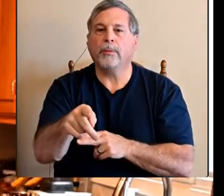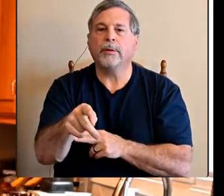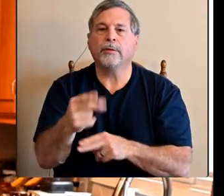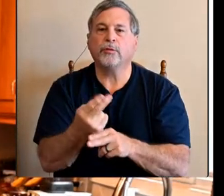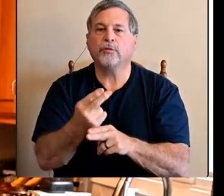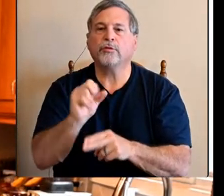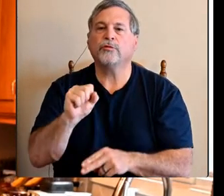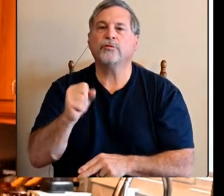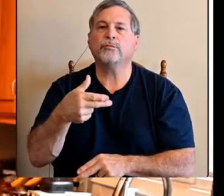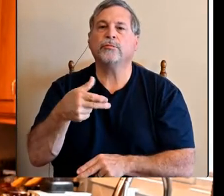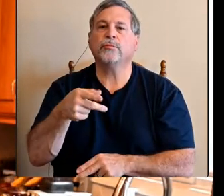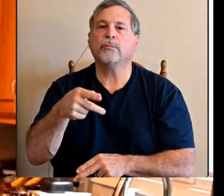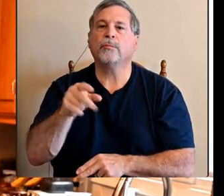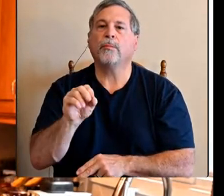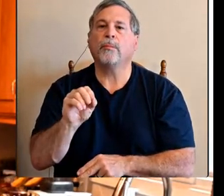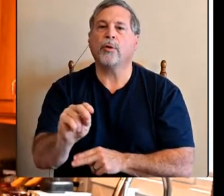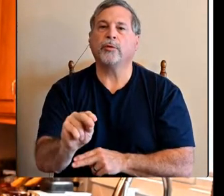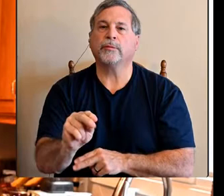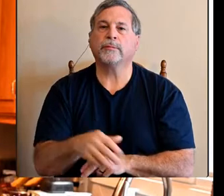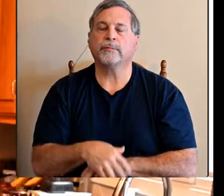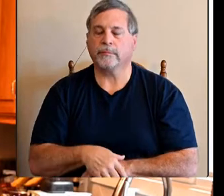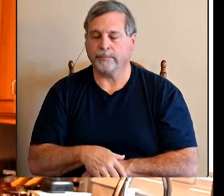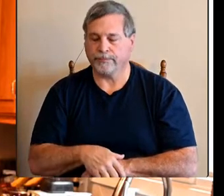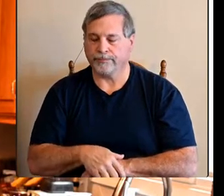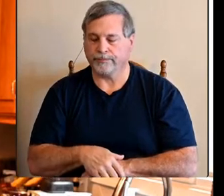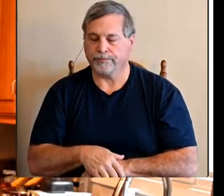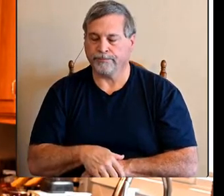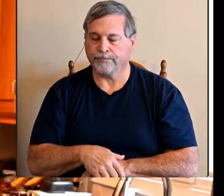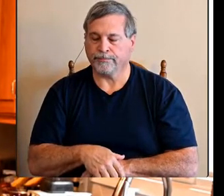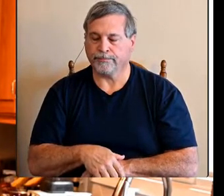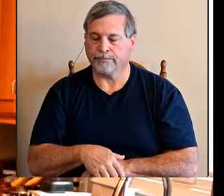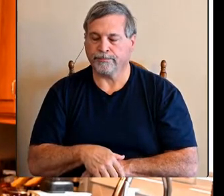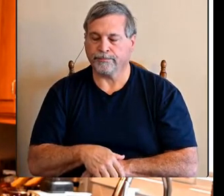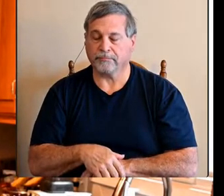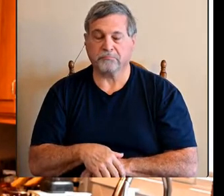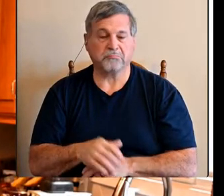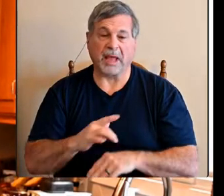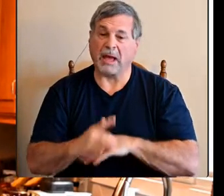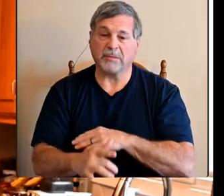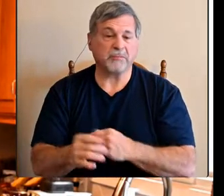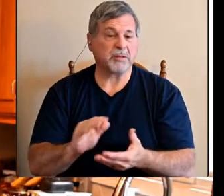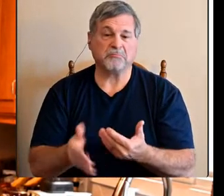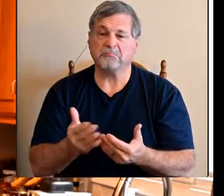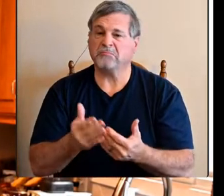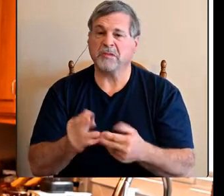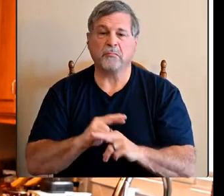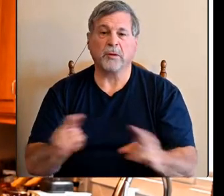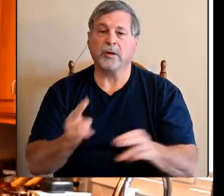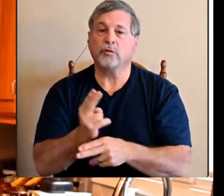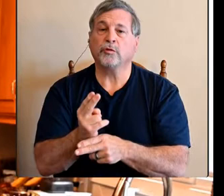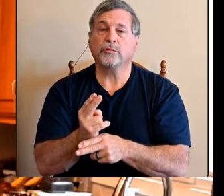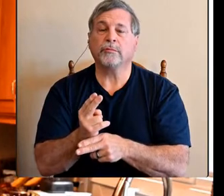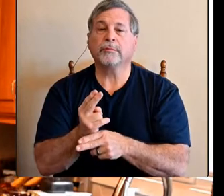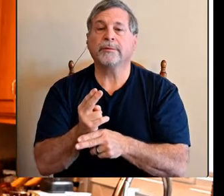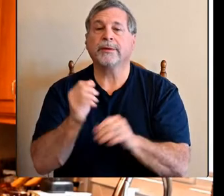just go around the inside completely empty really ready to use you